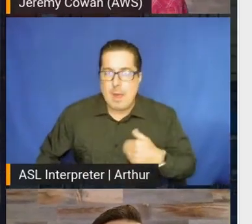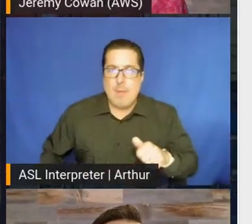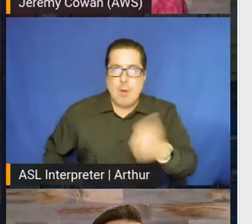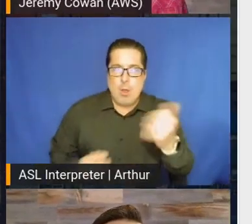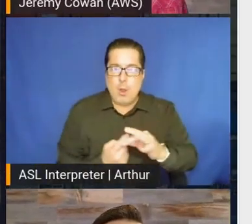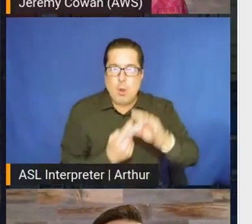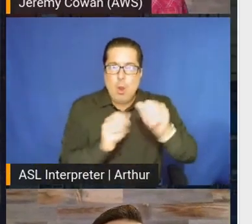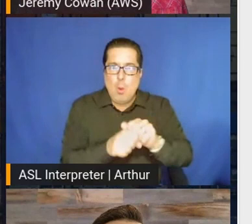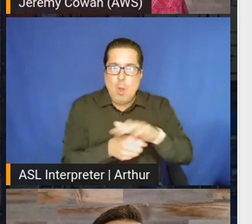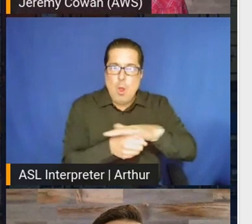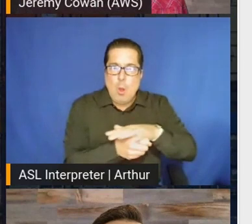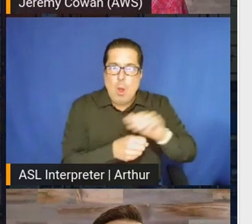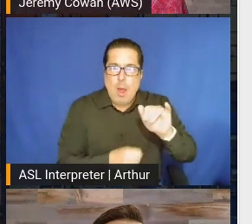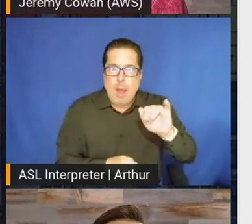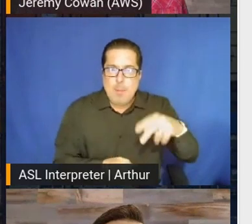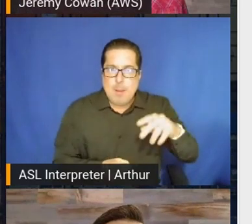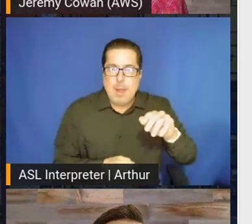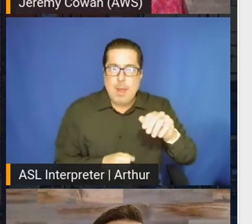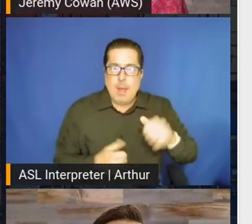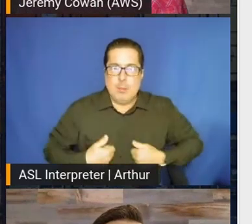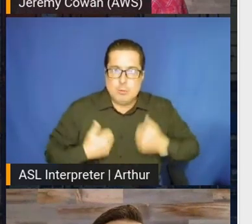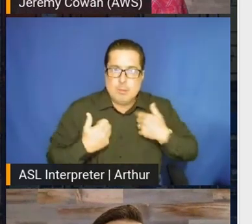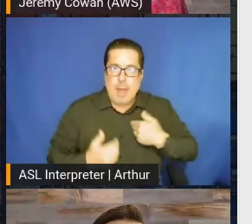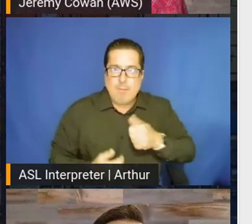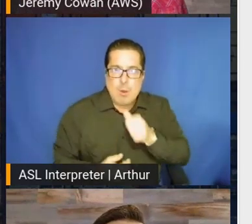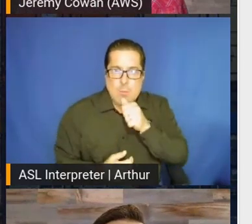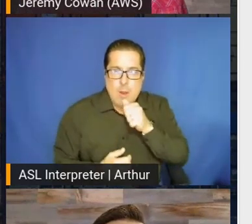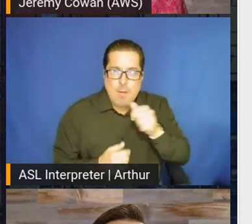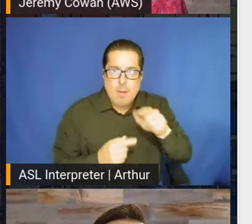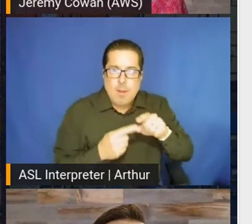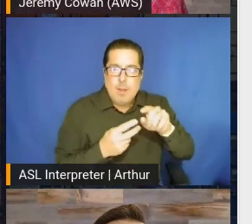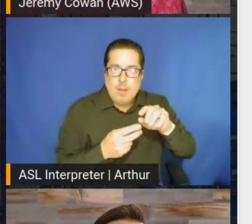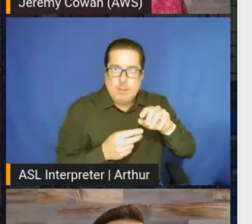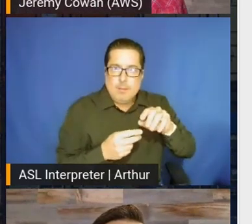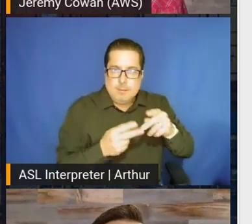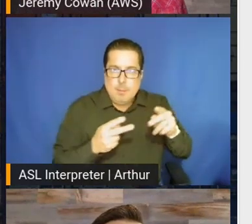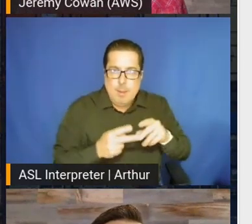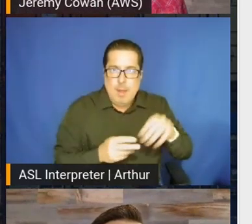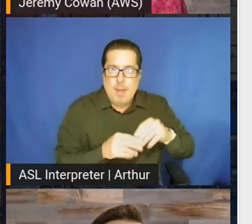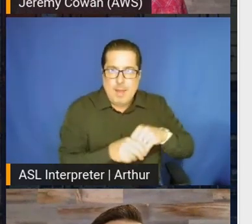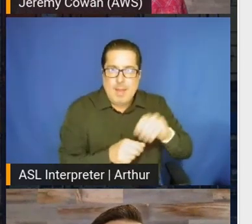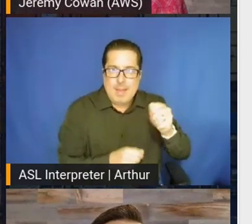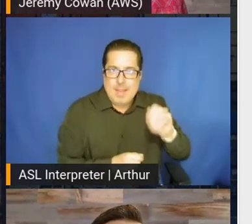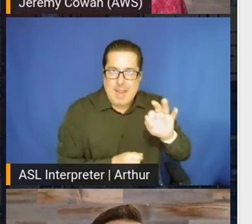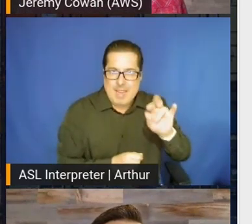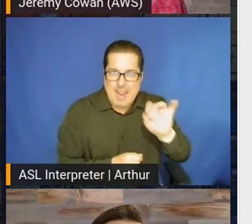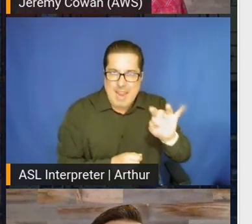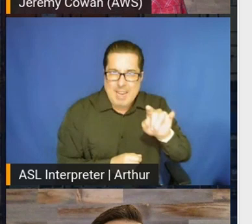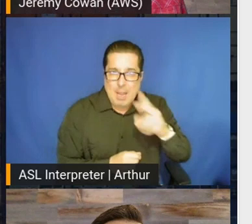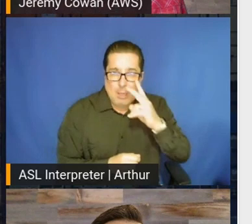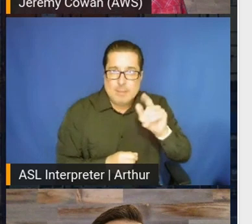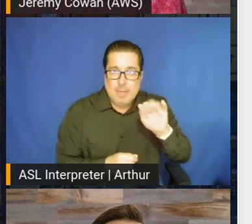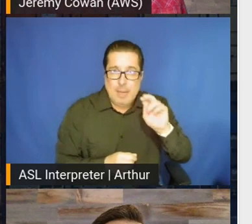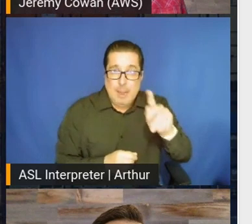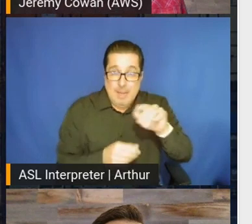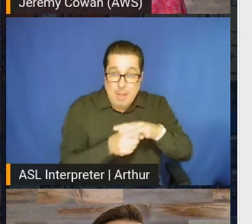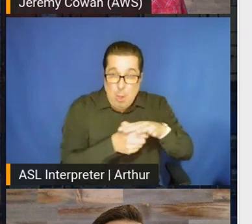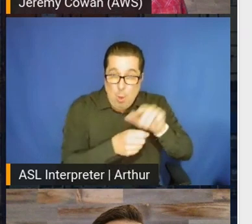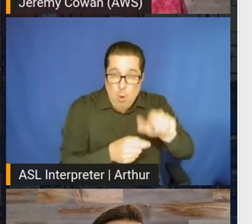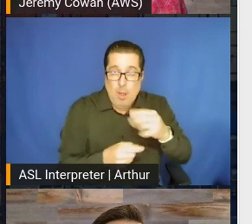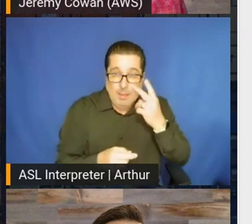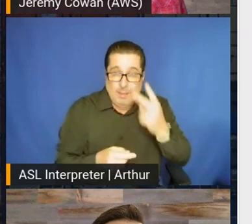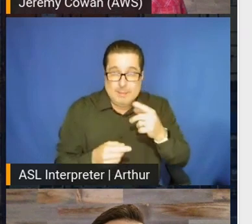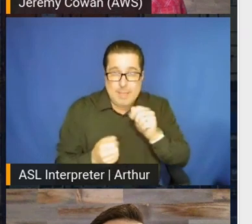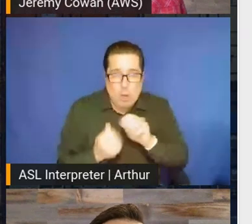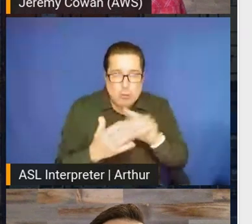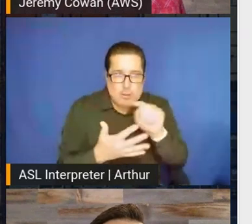address. And this is, you can think of it as a private address spacing 1918, RFC 1918. And linked local unicast address is,